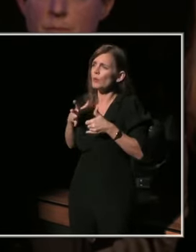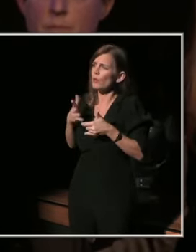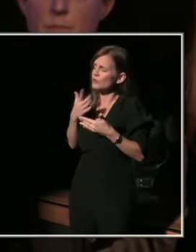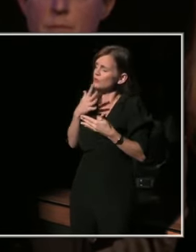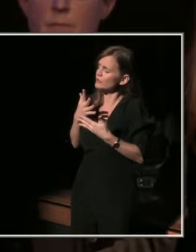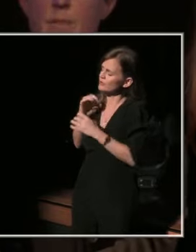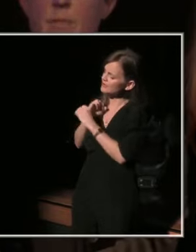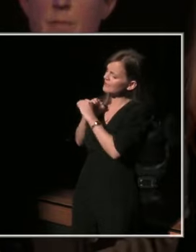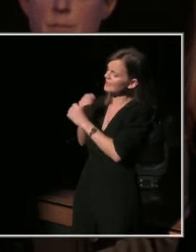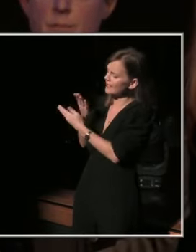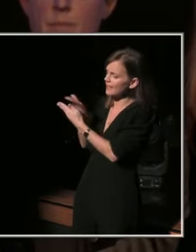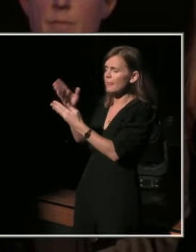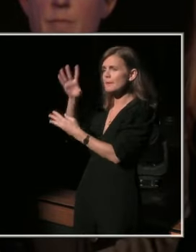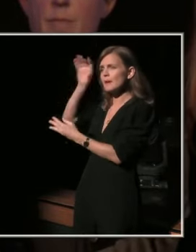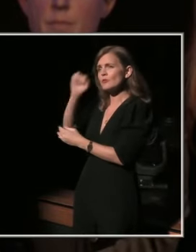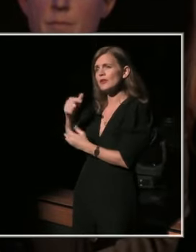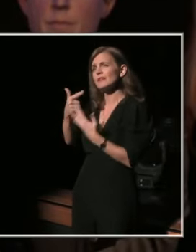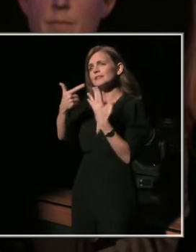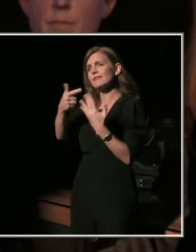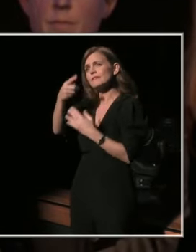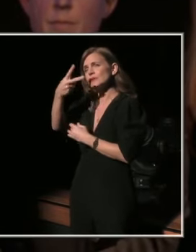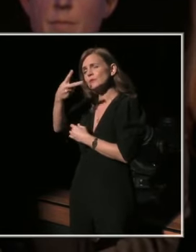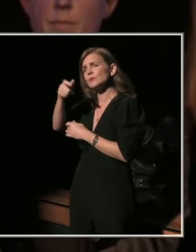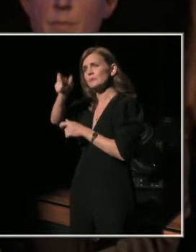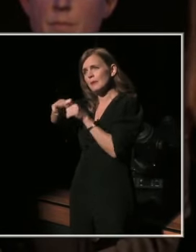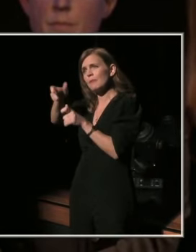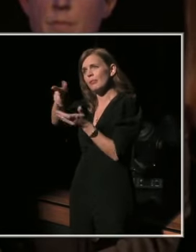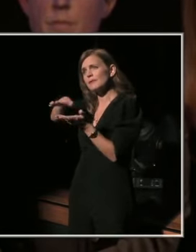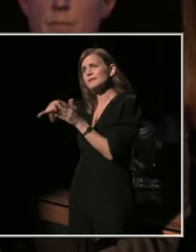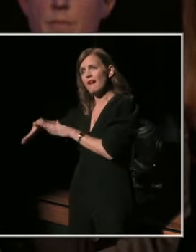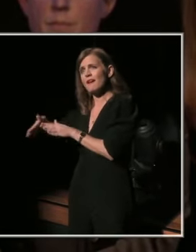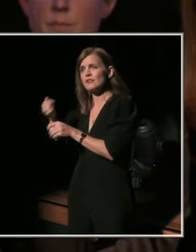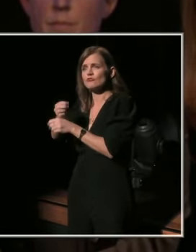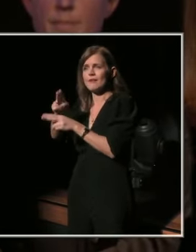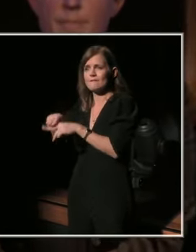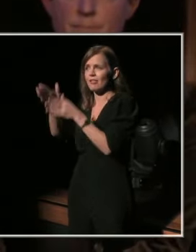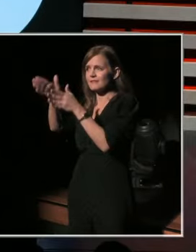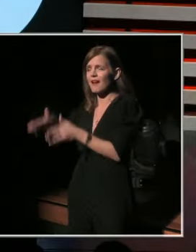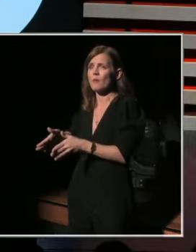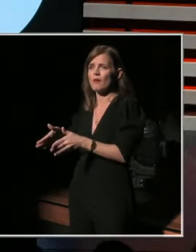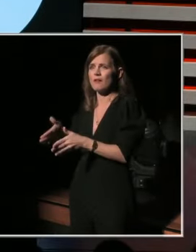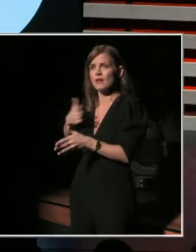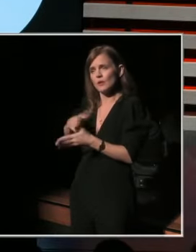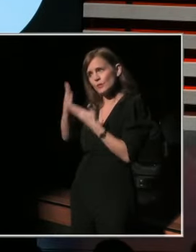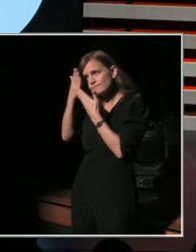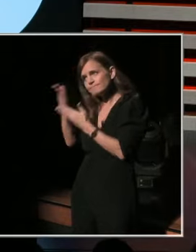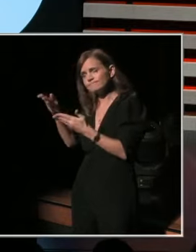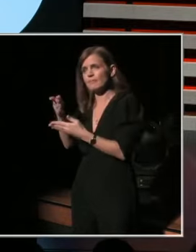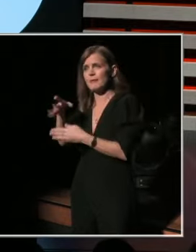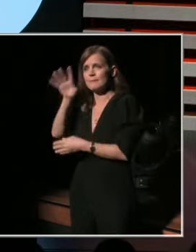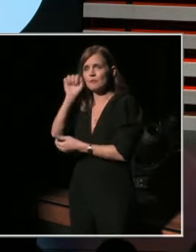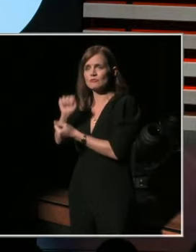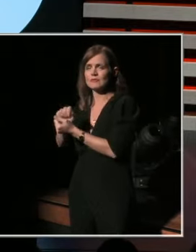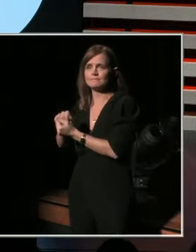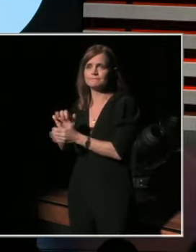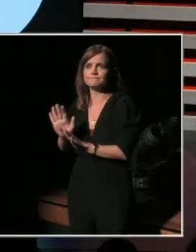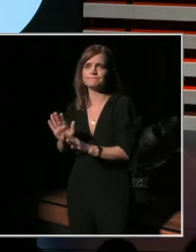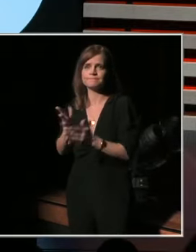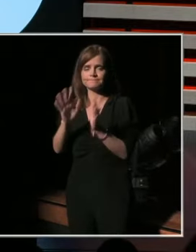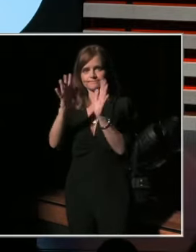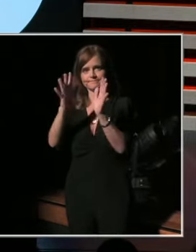the memory of the 72 people who died at Grenfell Tower. Thank you very much. Thank you.